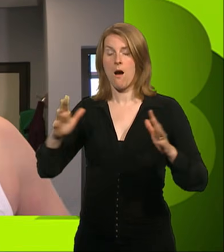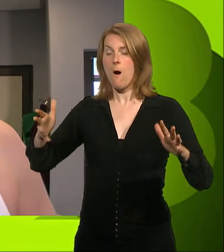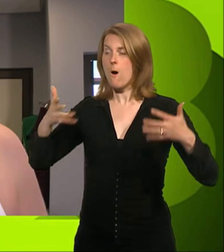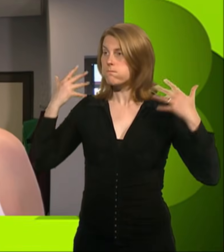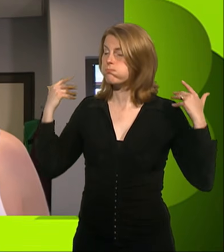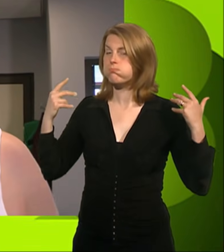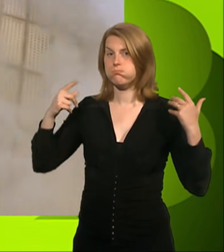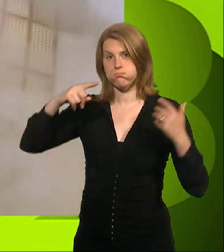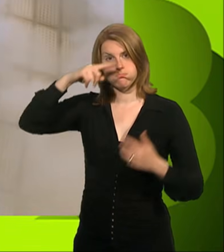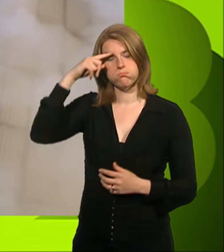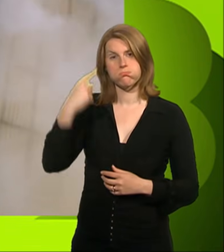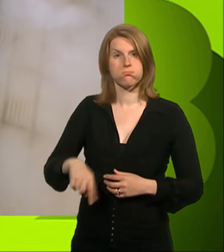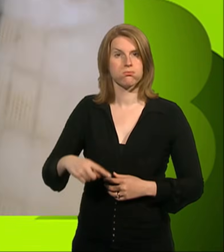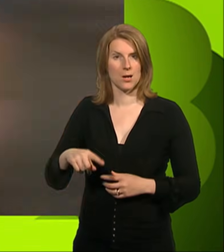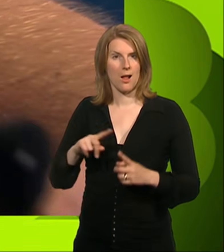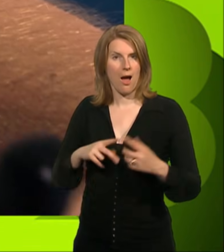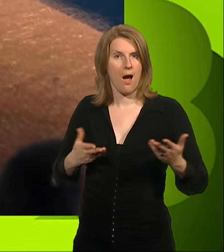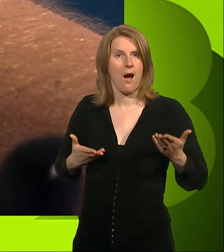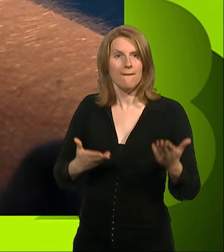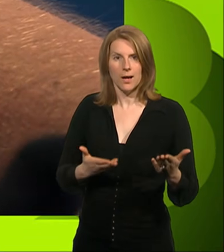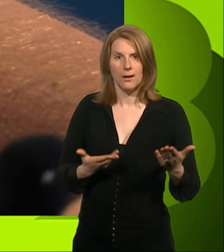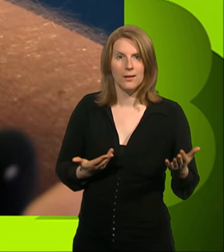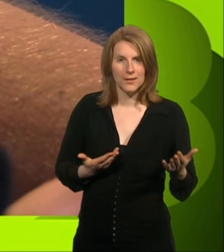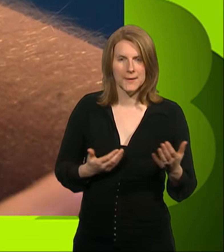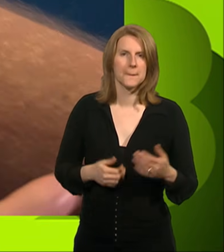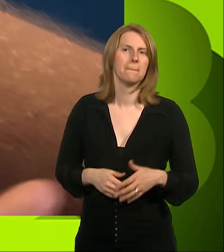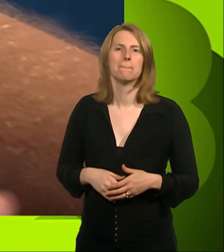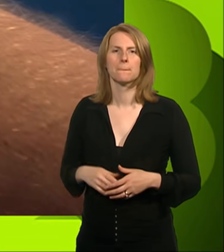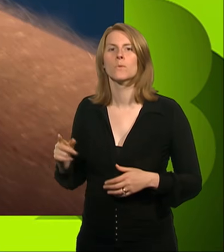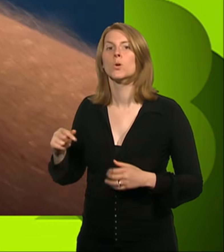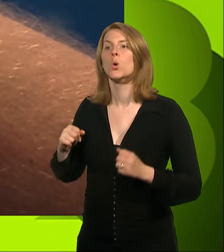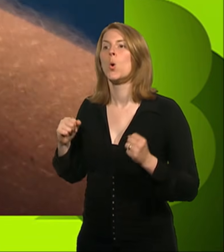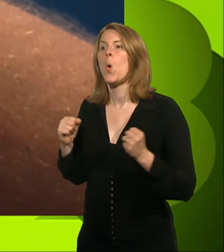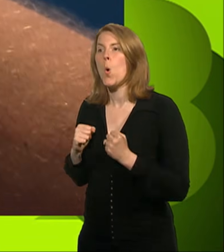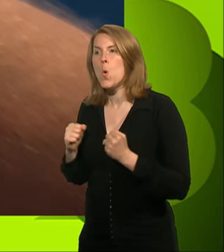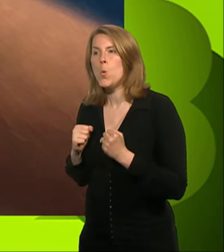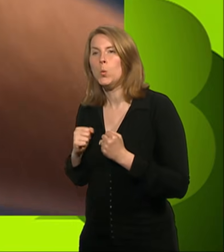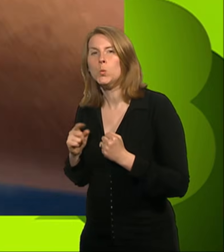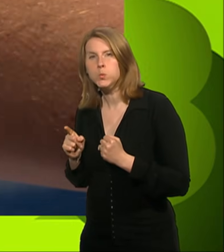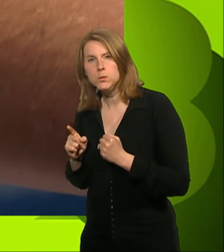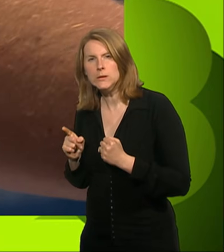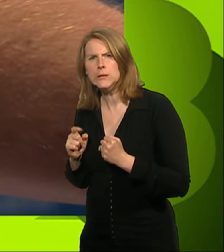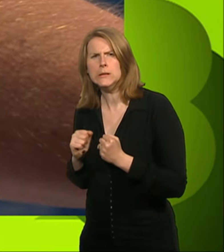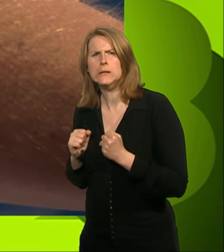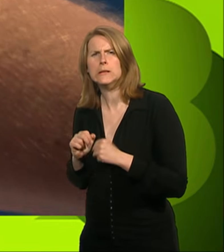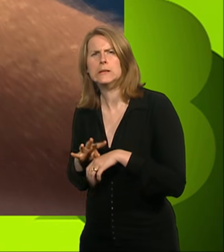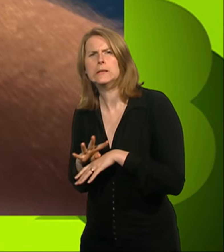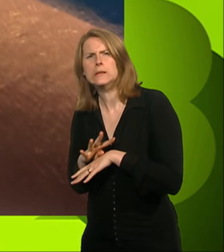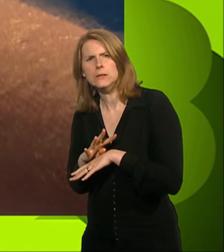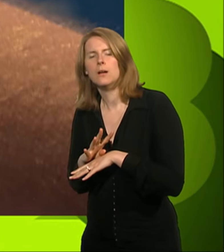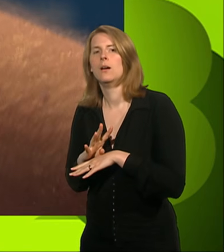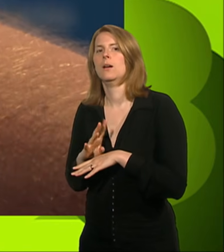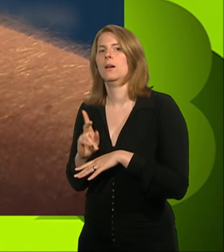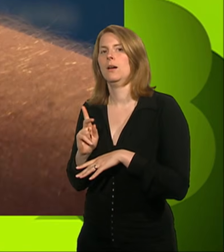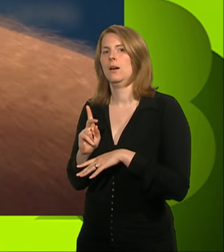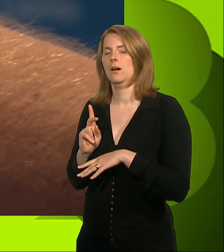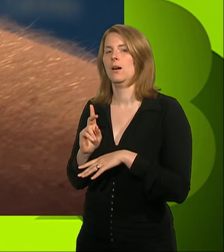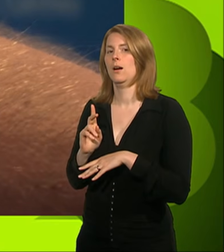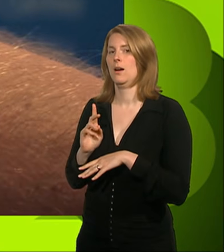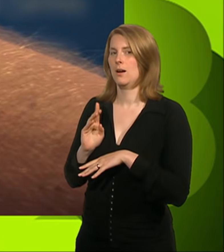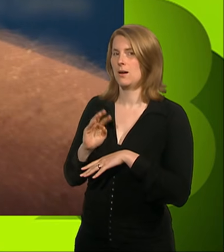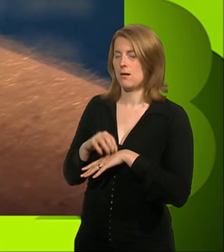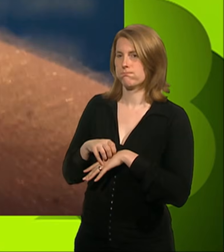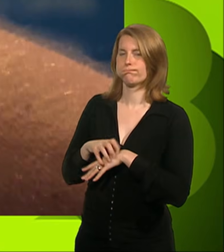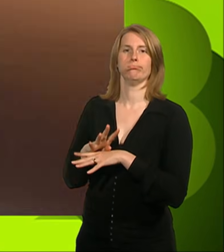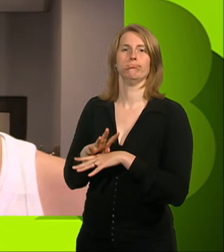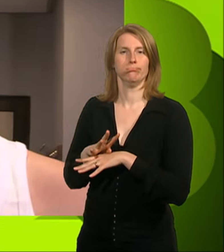That's so much better. This is like walking into an oven. But when you're cold, you get goosebumps, and that's your skin trying to trap a layer of warm